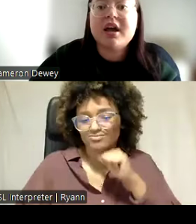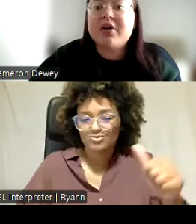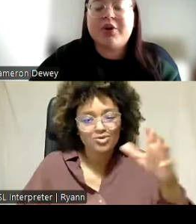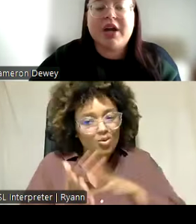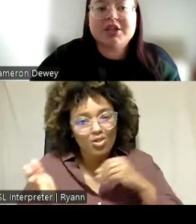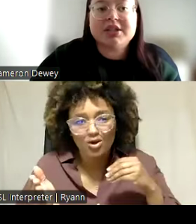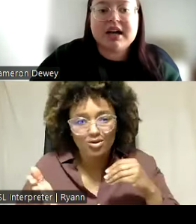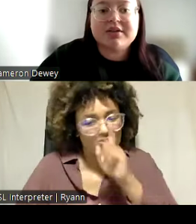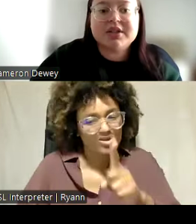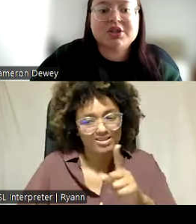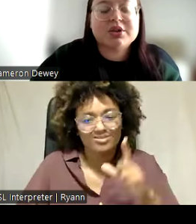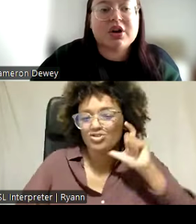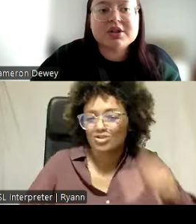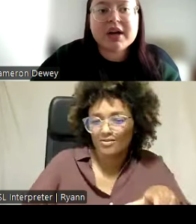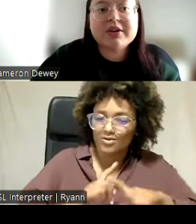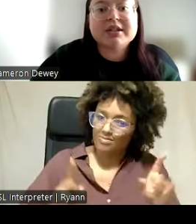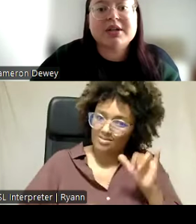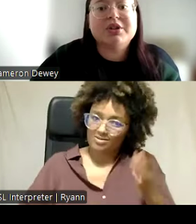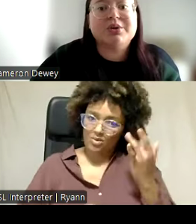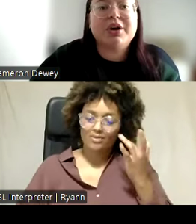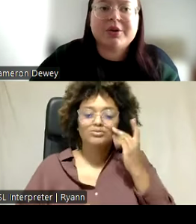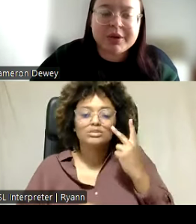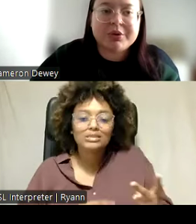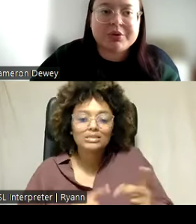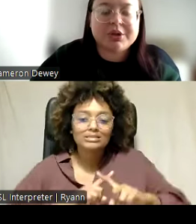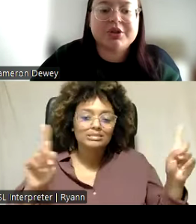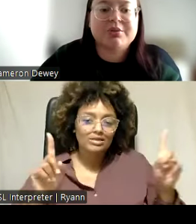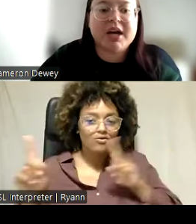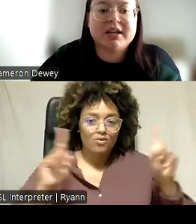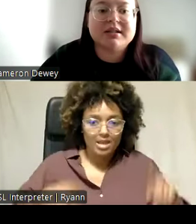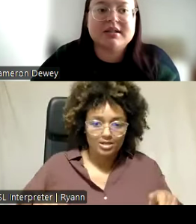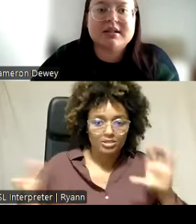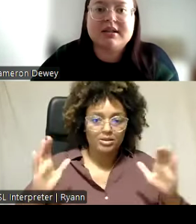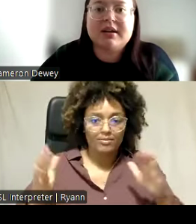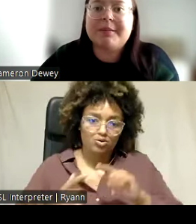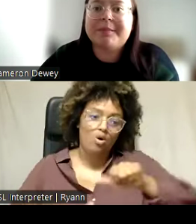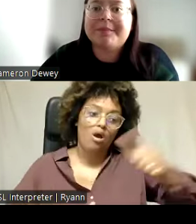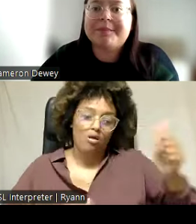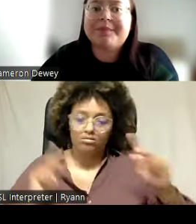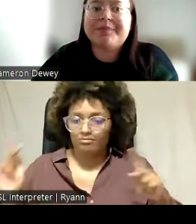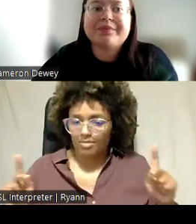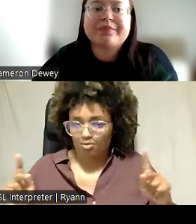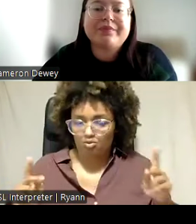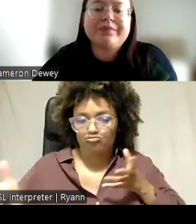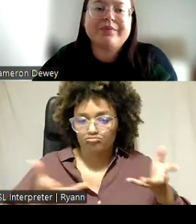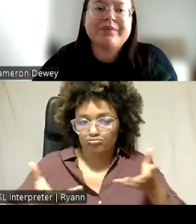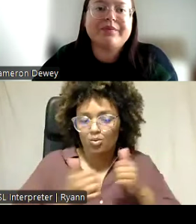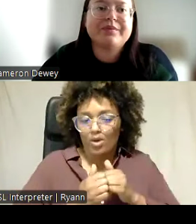different reactions out of sexual assault survivors than we do other people who deal with traumatic instances.